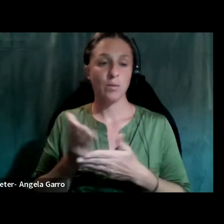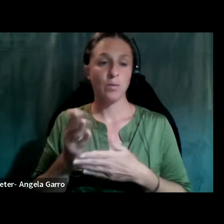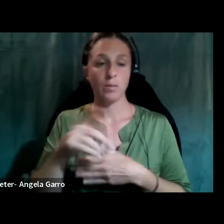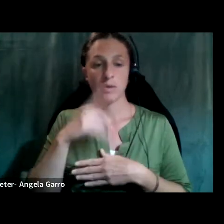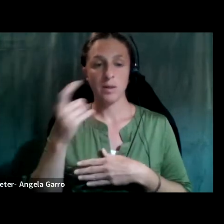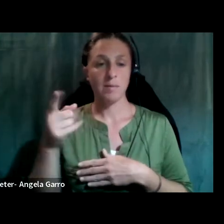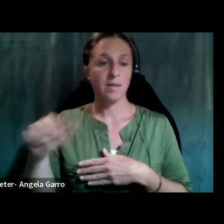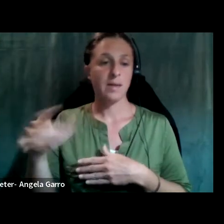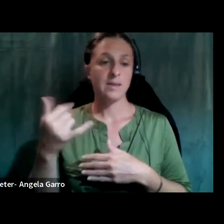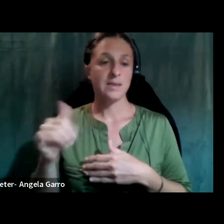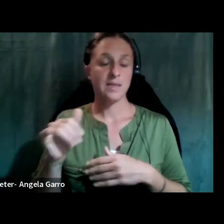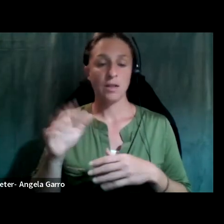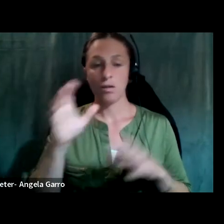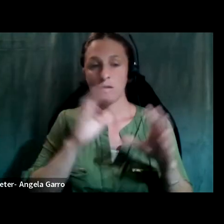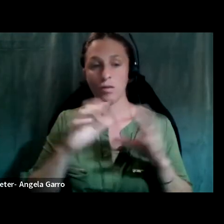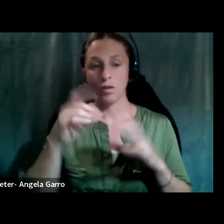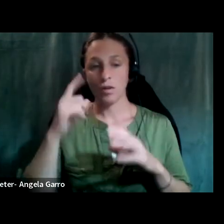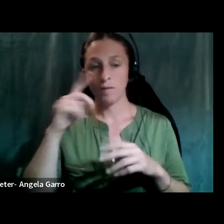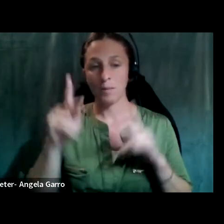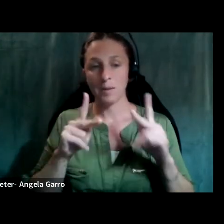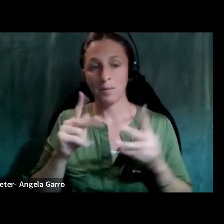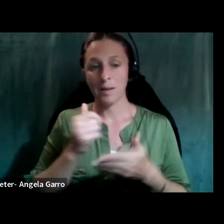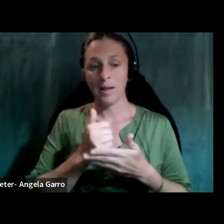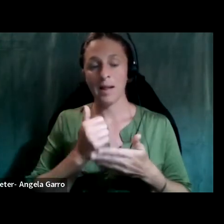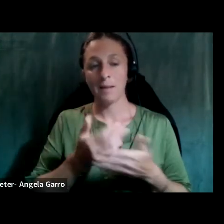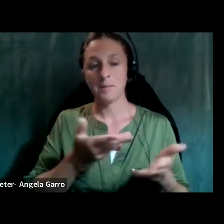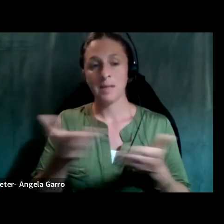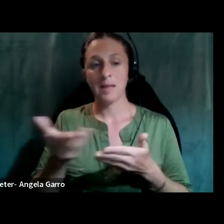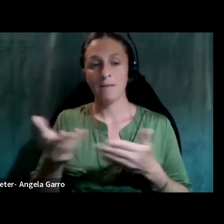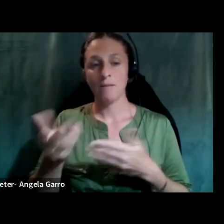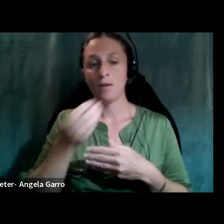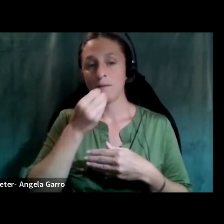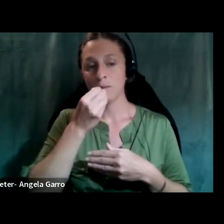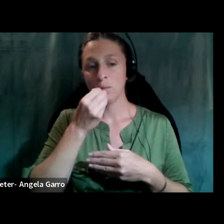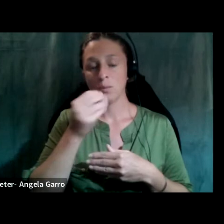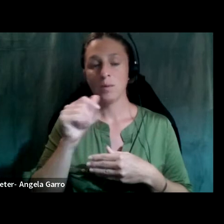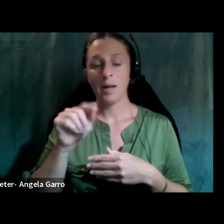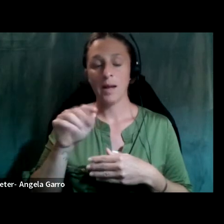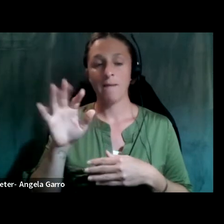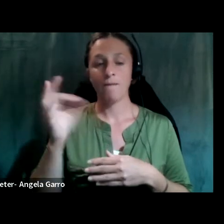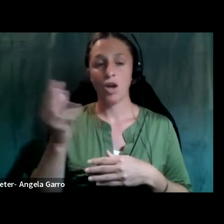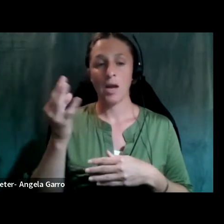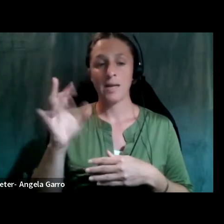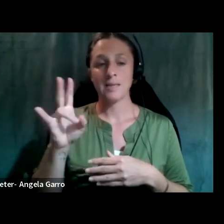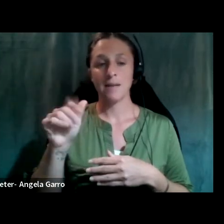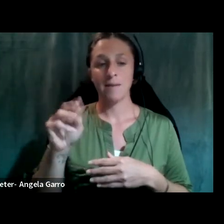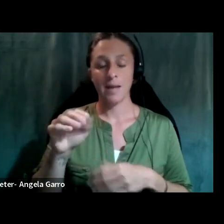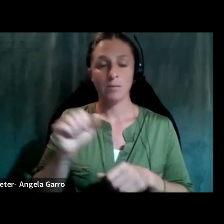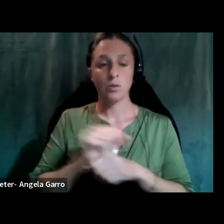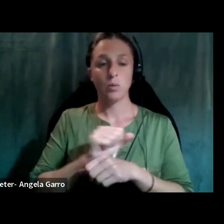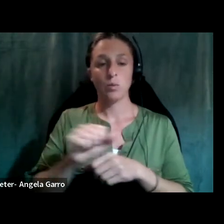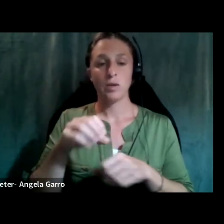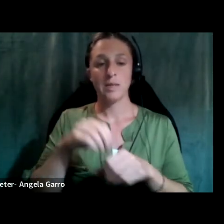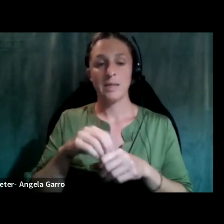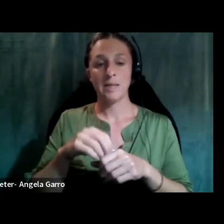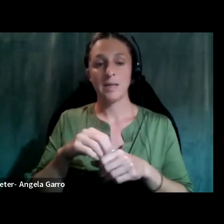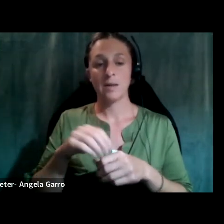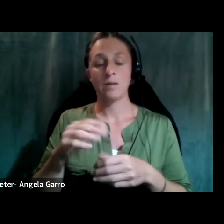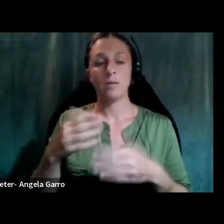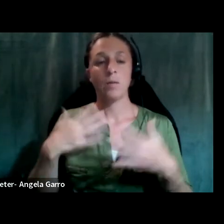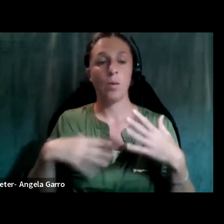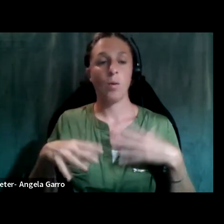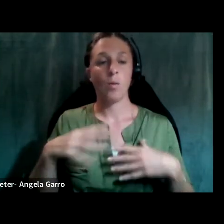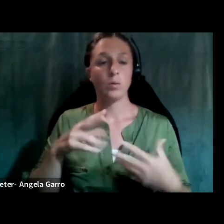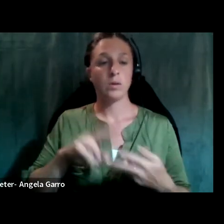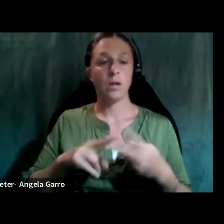still looking for folks to help deliver food on Fridays at 7 a.m., to work in the clothes closet, and